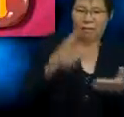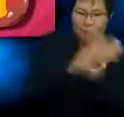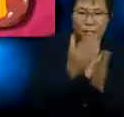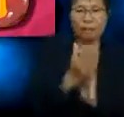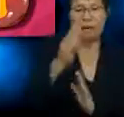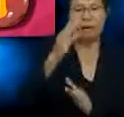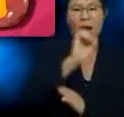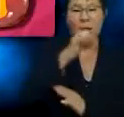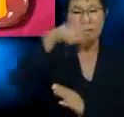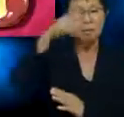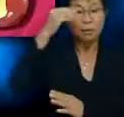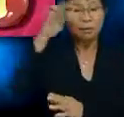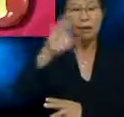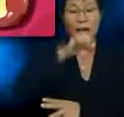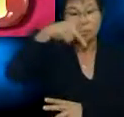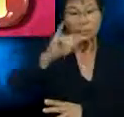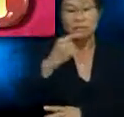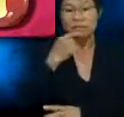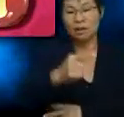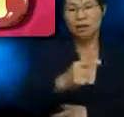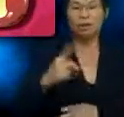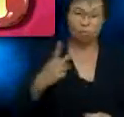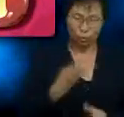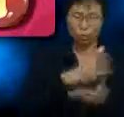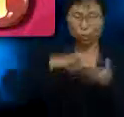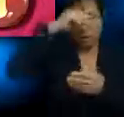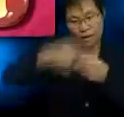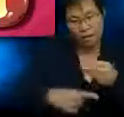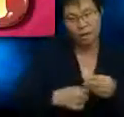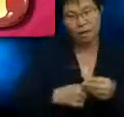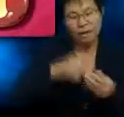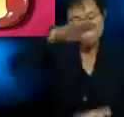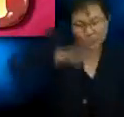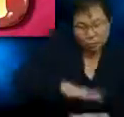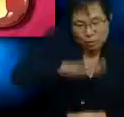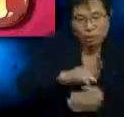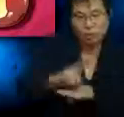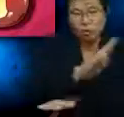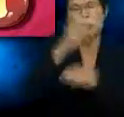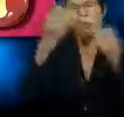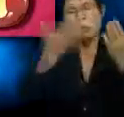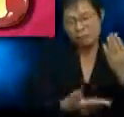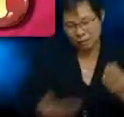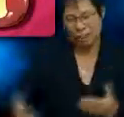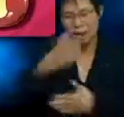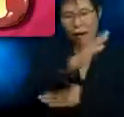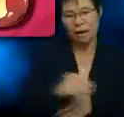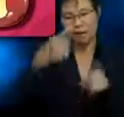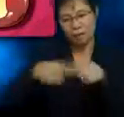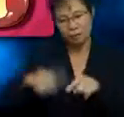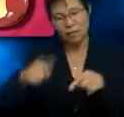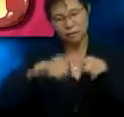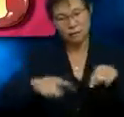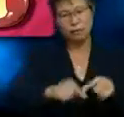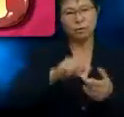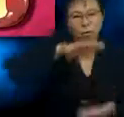will tell you about, we will learn that springs are used in many of the things and different kinds of